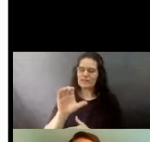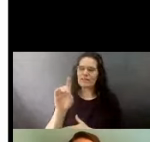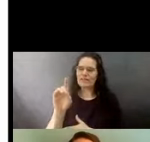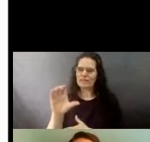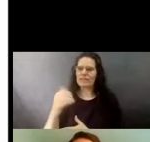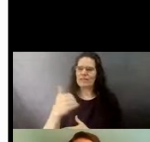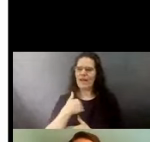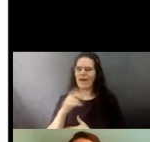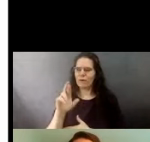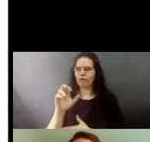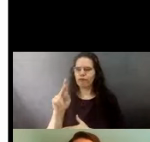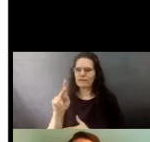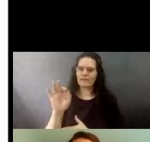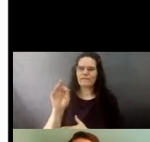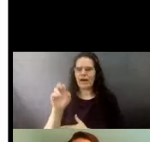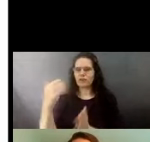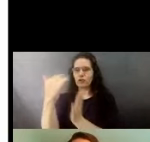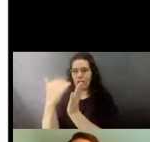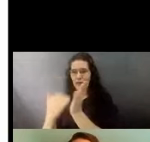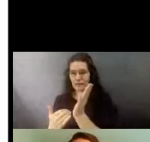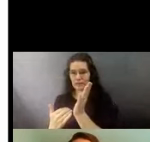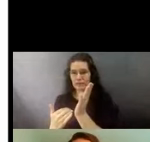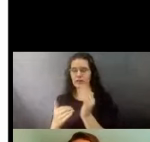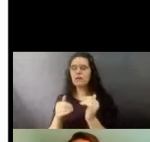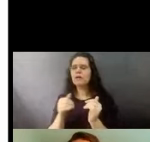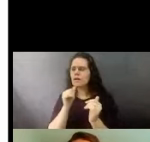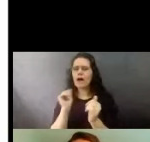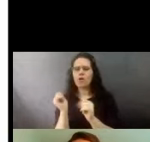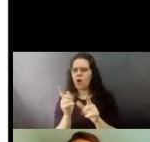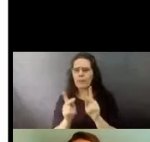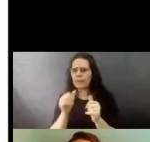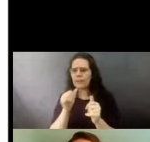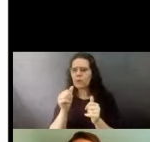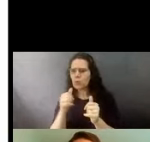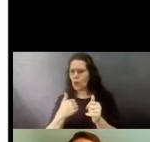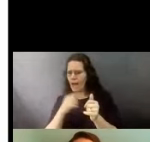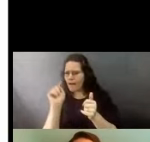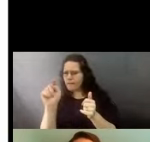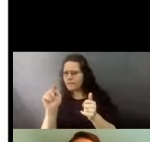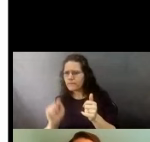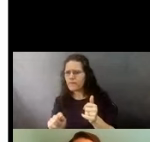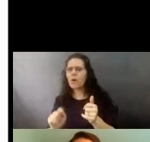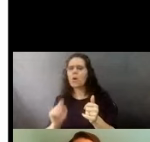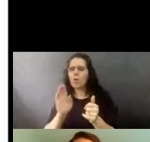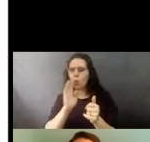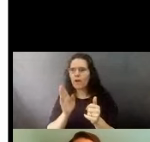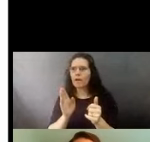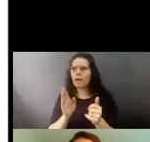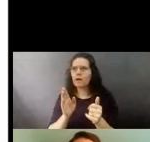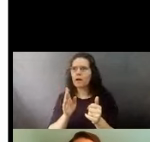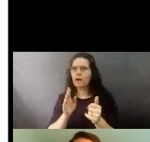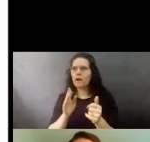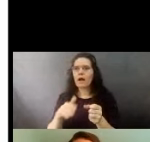of severe complications, not everyone who falls within a CDC risk factor is necessarily going to be a person who's covered for